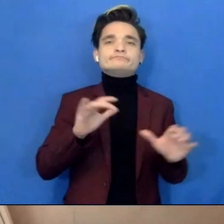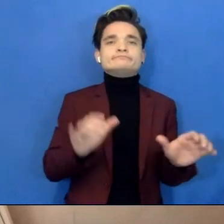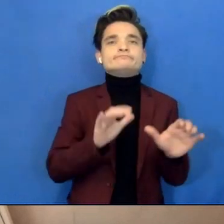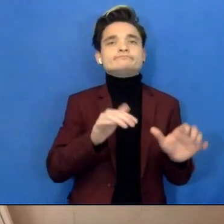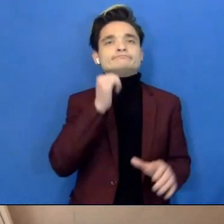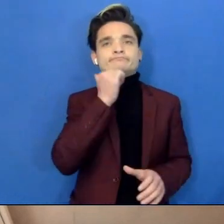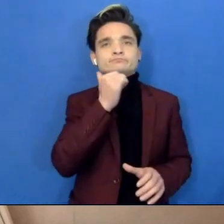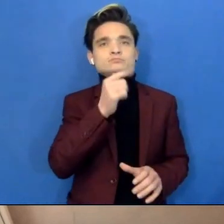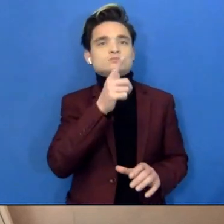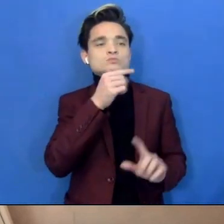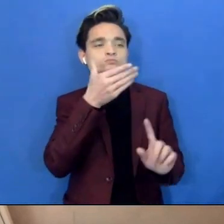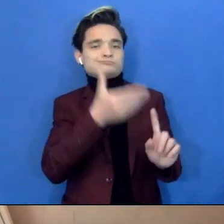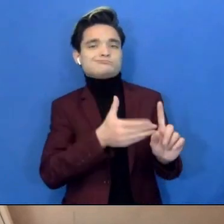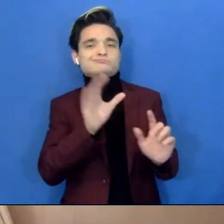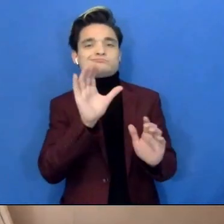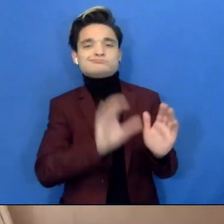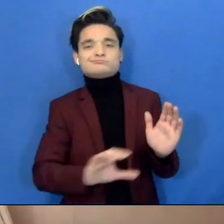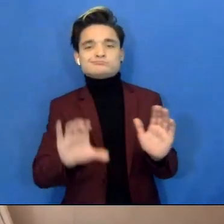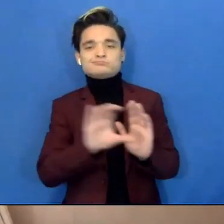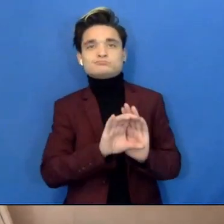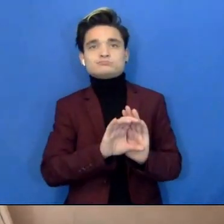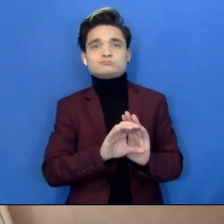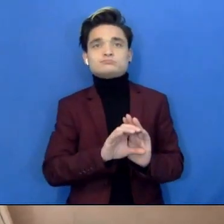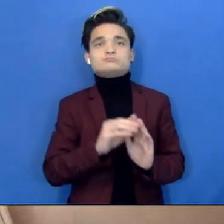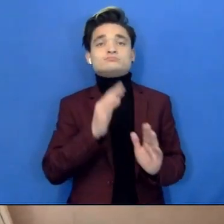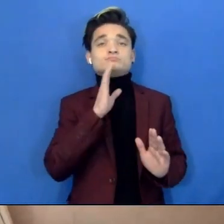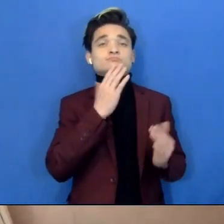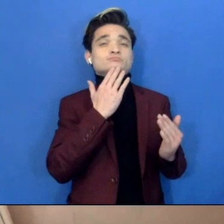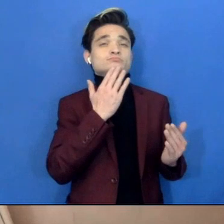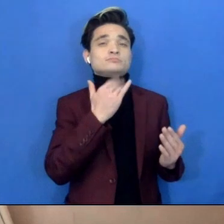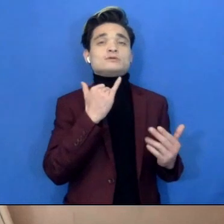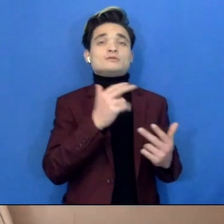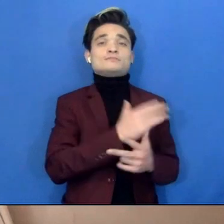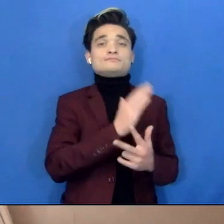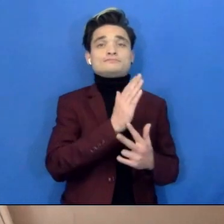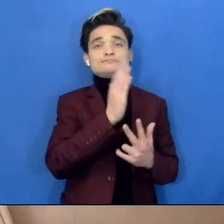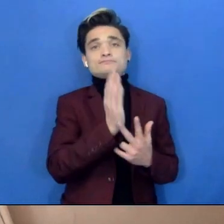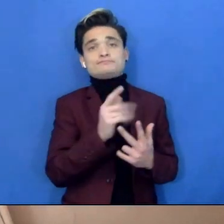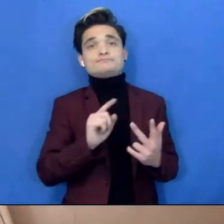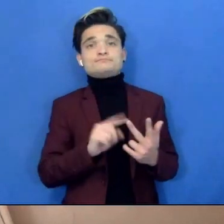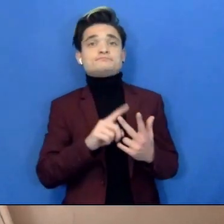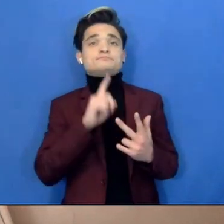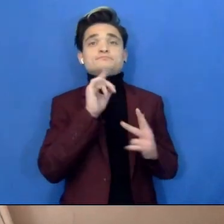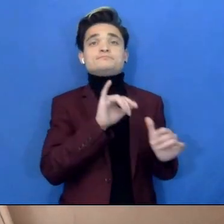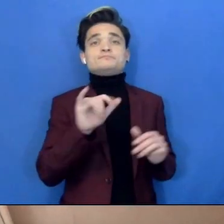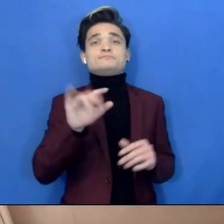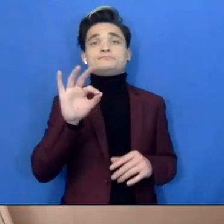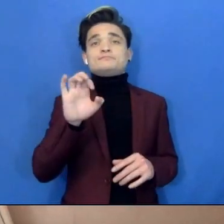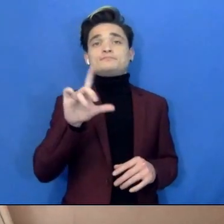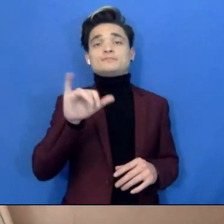same question goes to Felipe, and it's relevant to say that he has a format which is